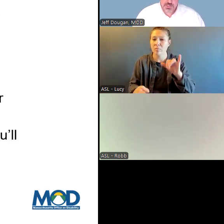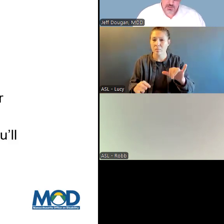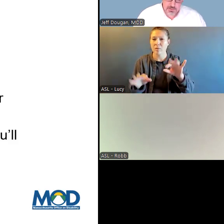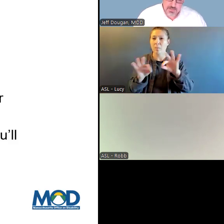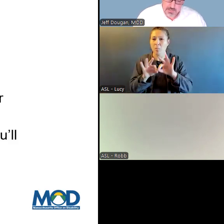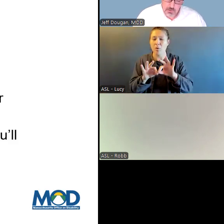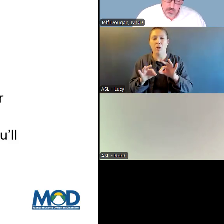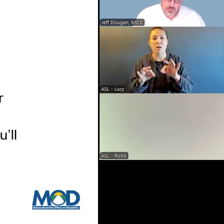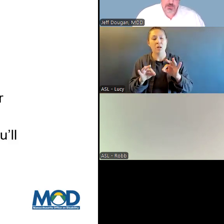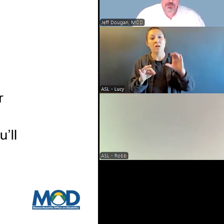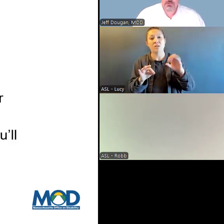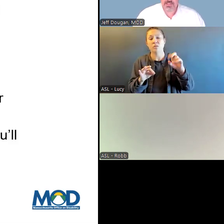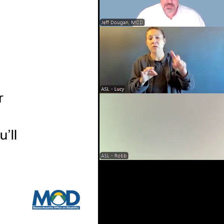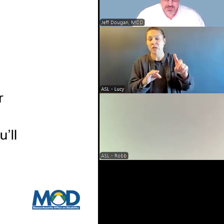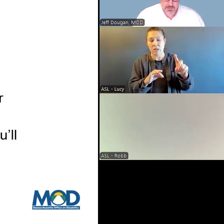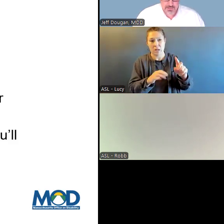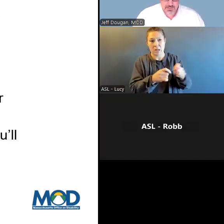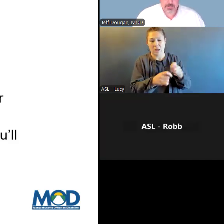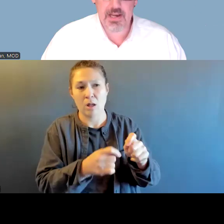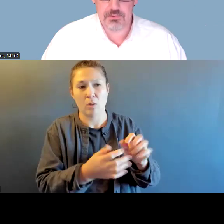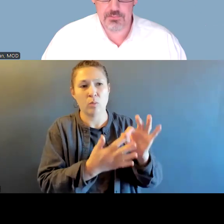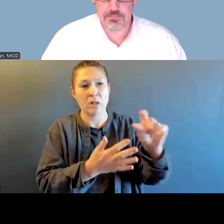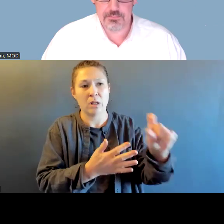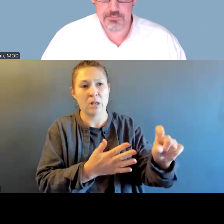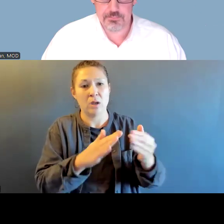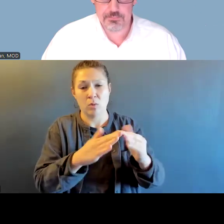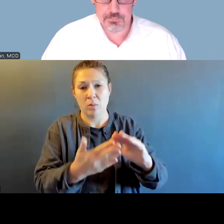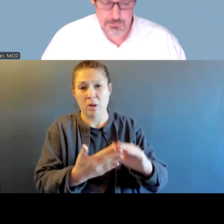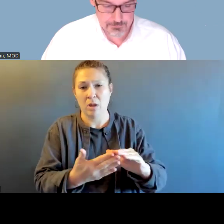ensures that the goals are both realistic and impactful.